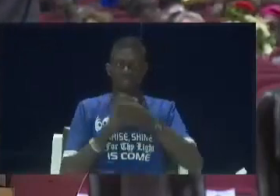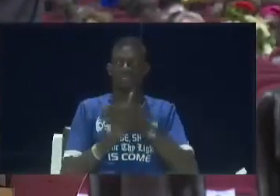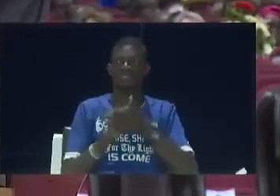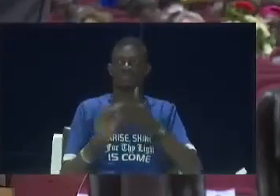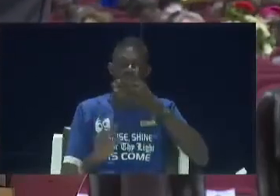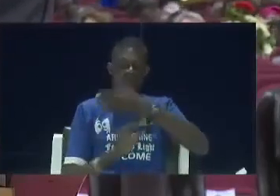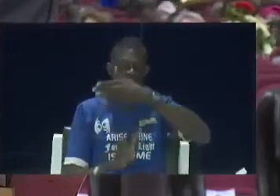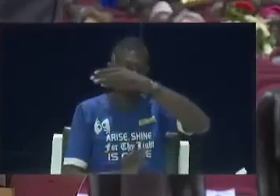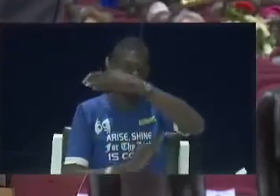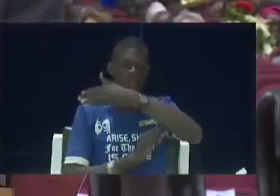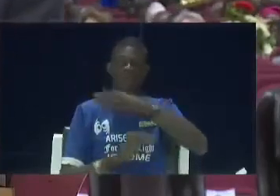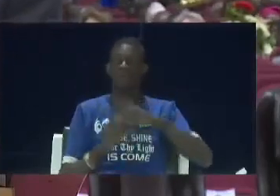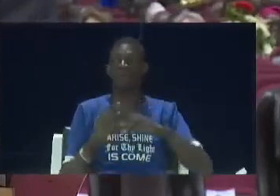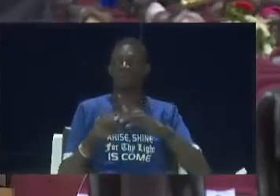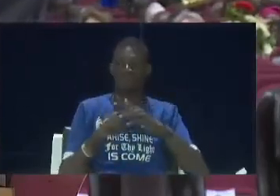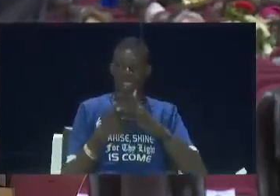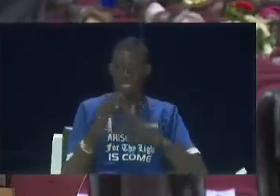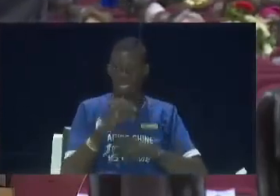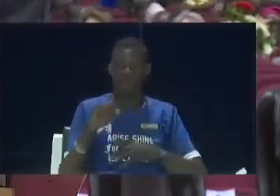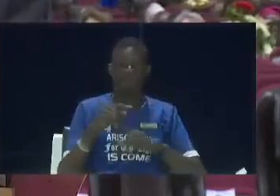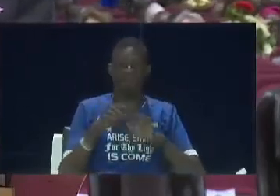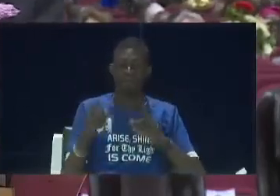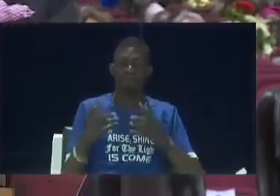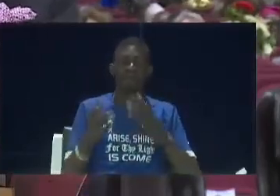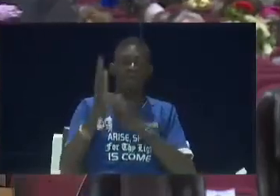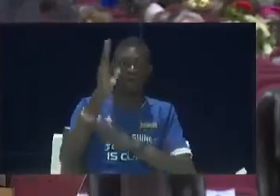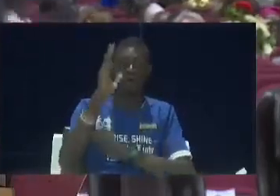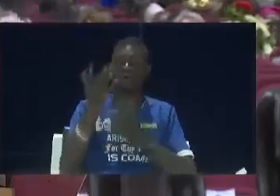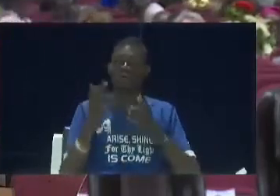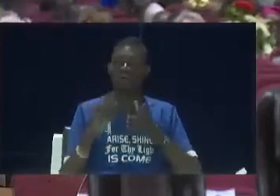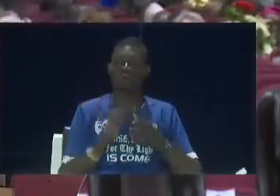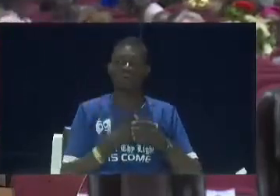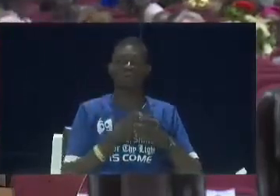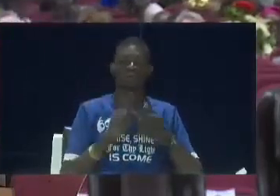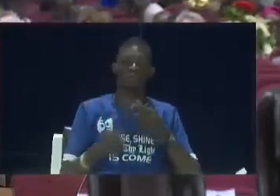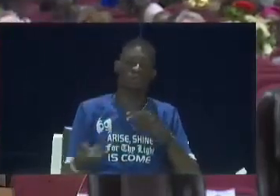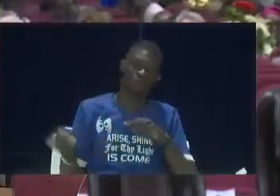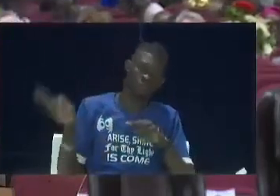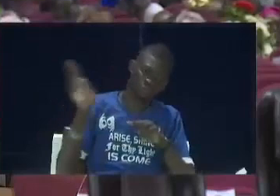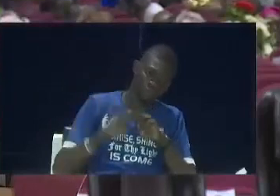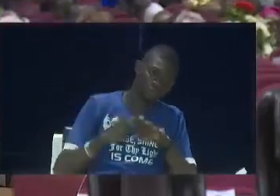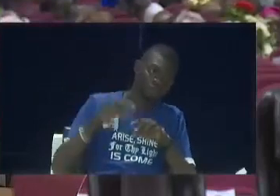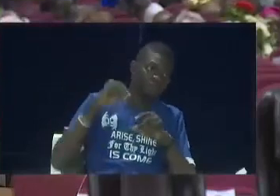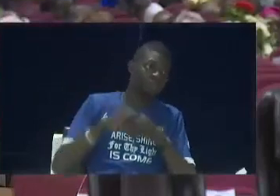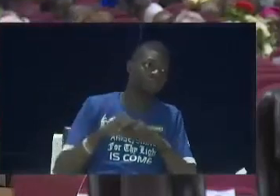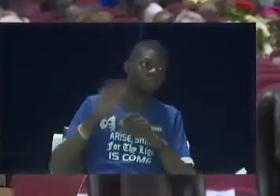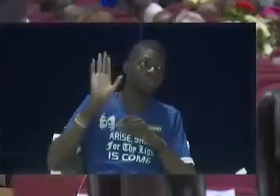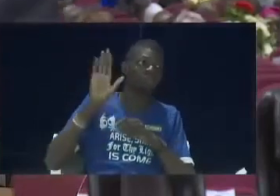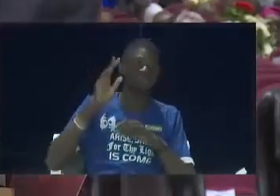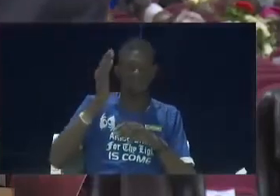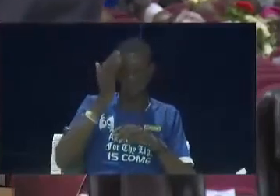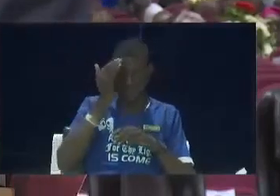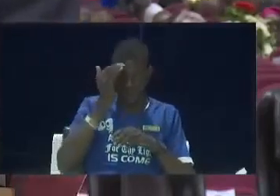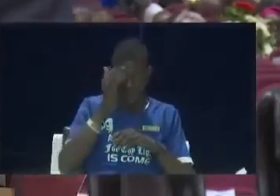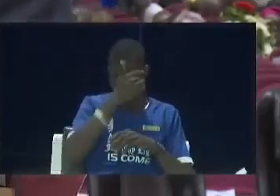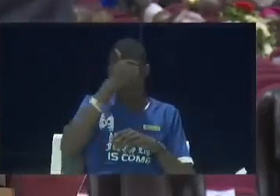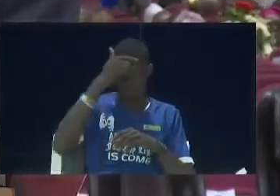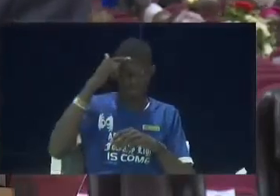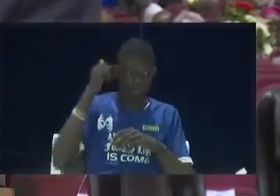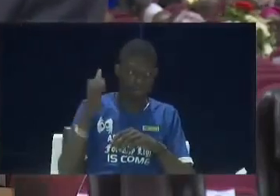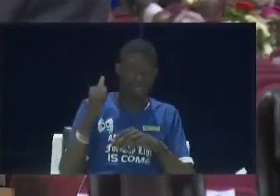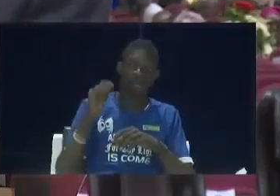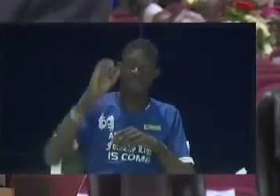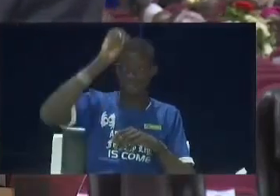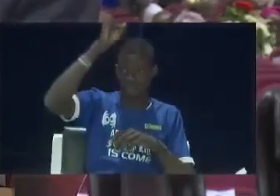fundamental. But God wants us to increase in his knowledge, because